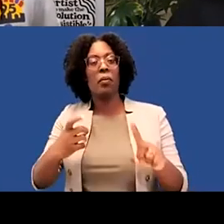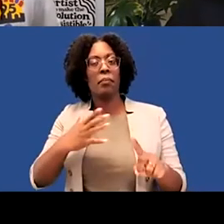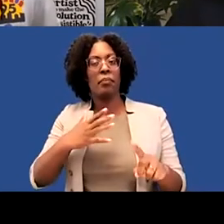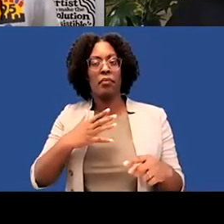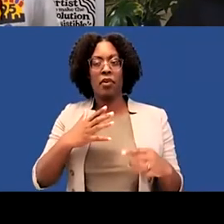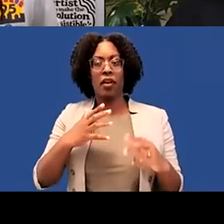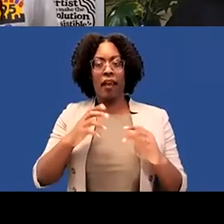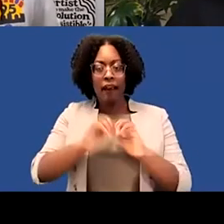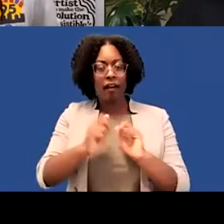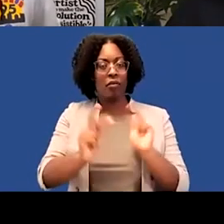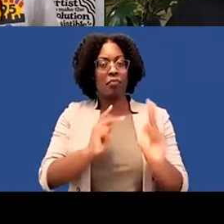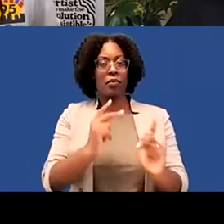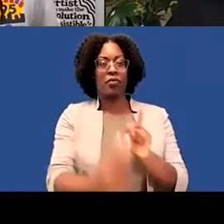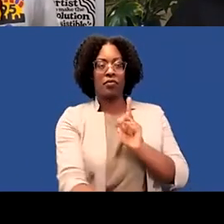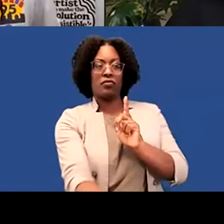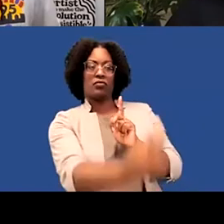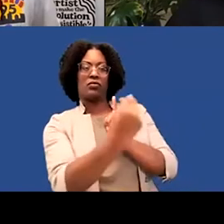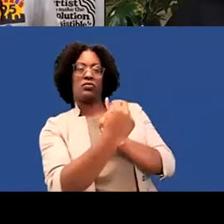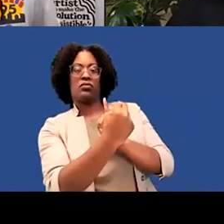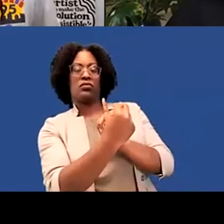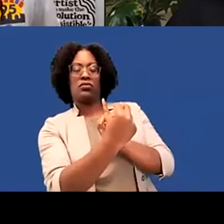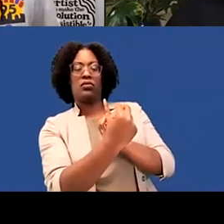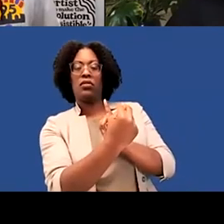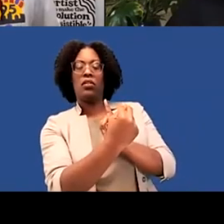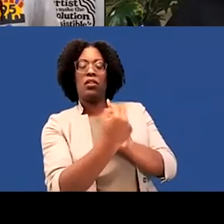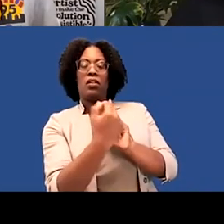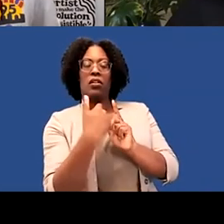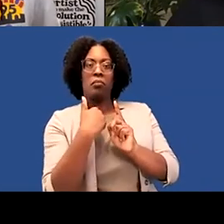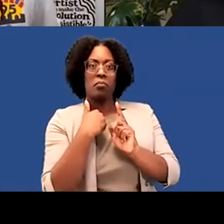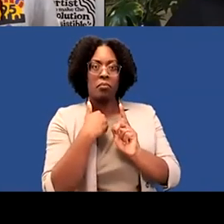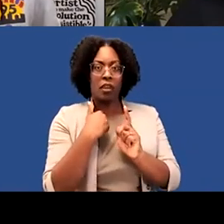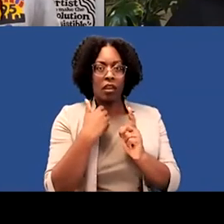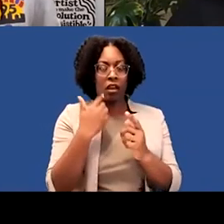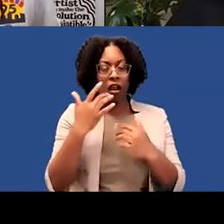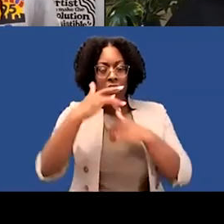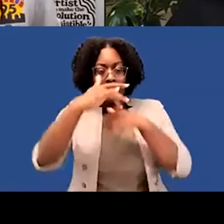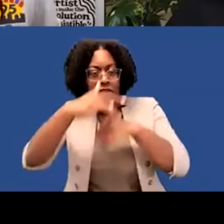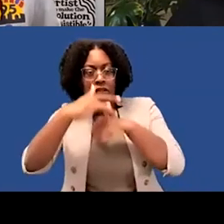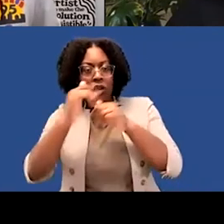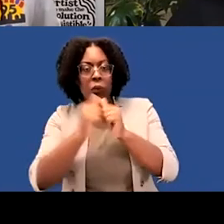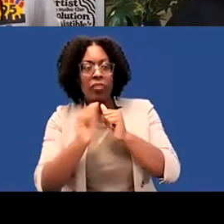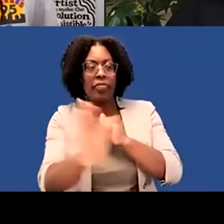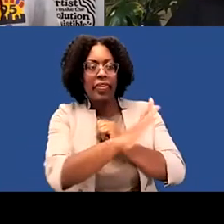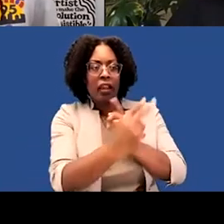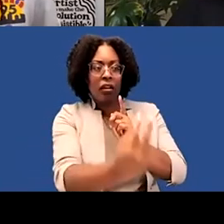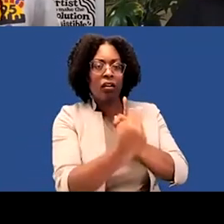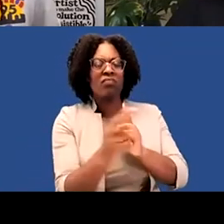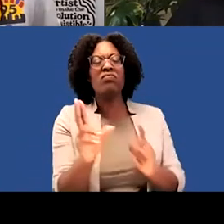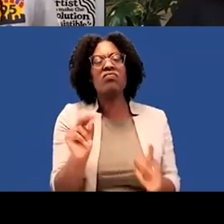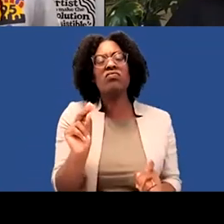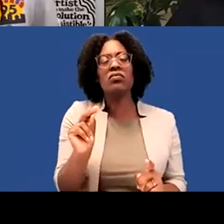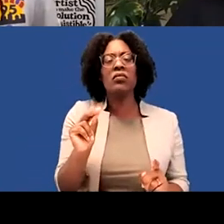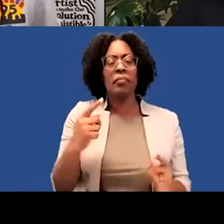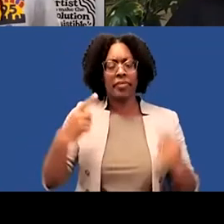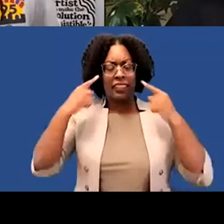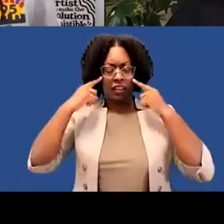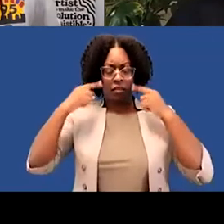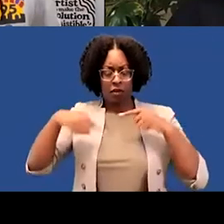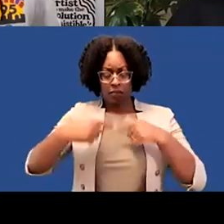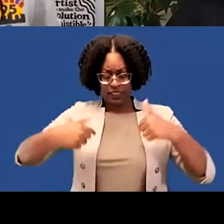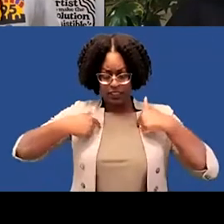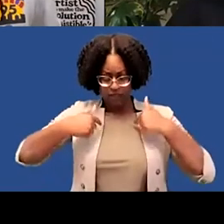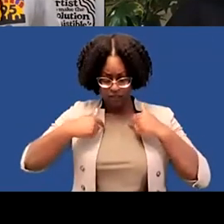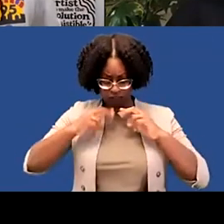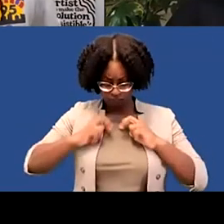a certain way and leaning more into what is the most honest and true and real and free iteration of this self in this realm. And